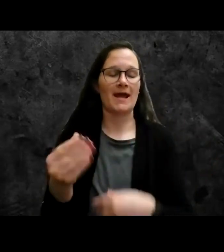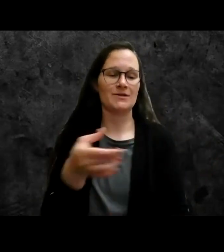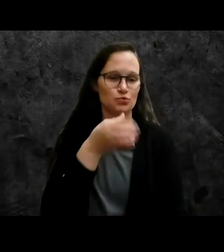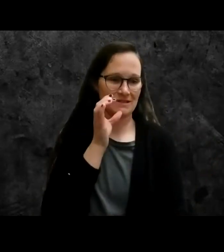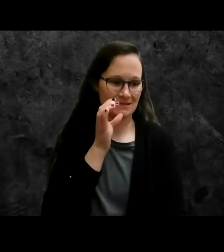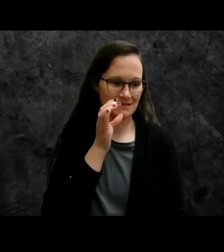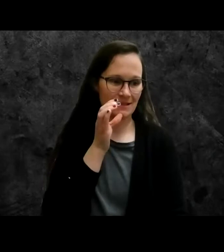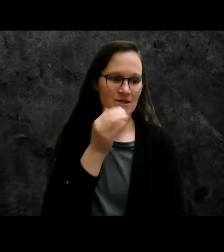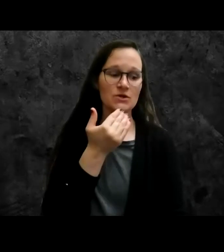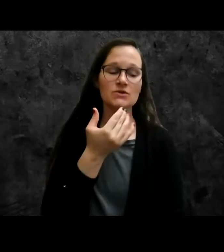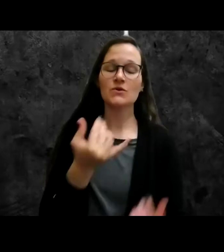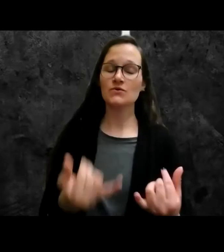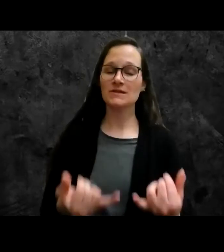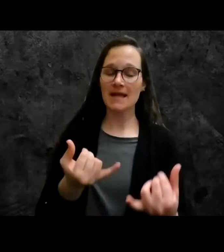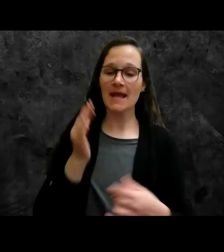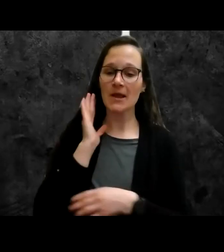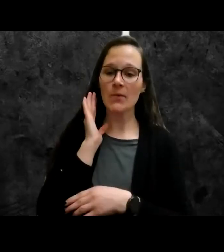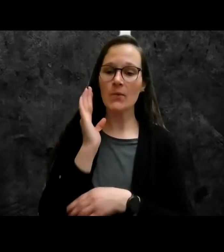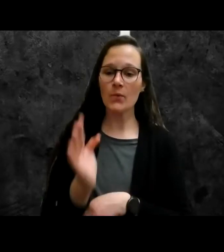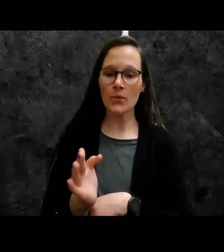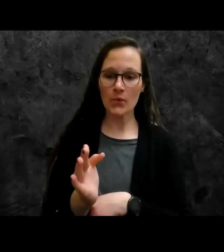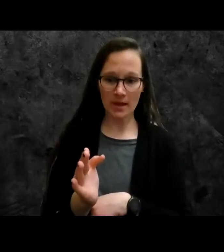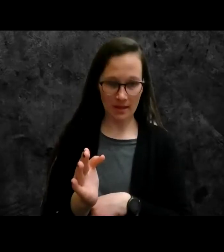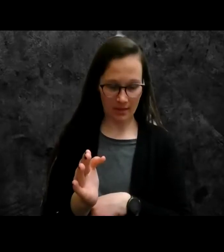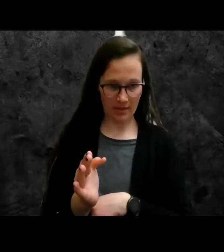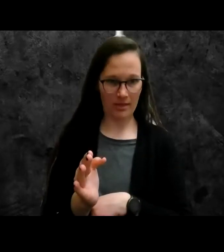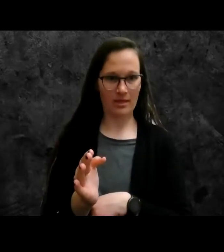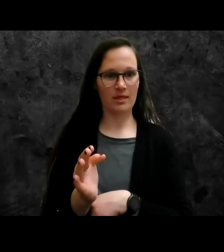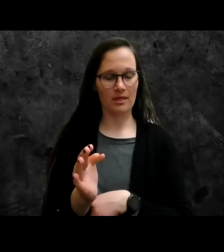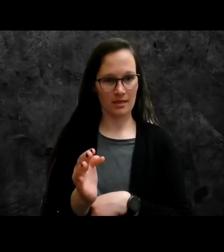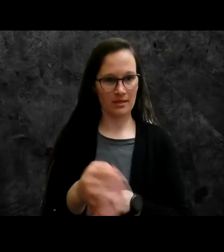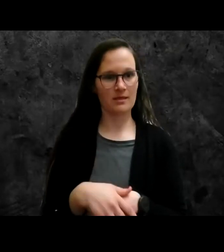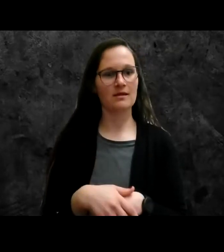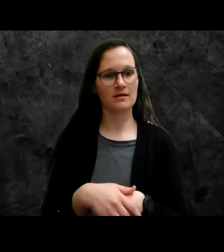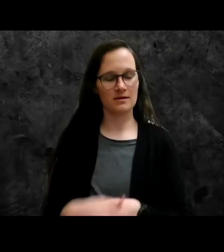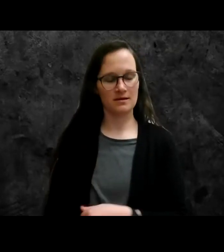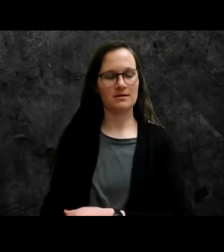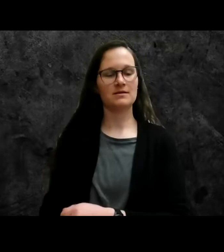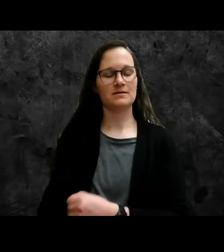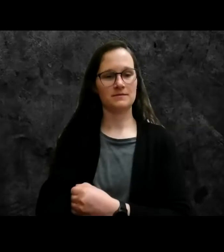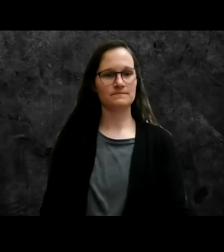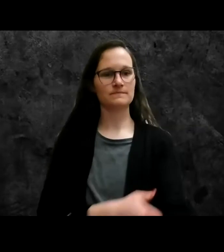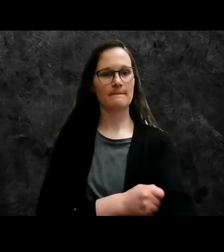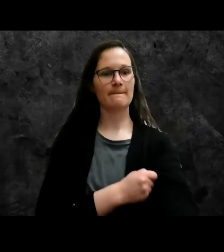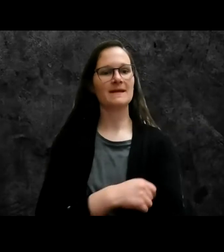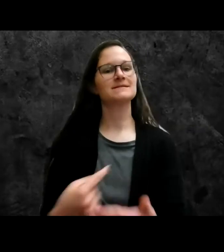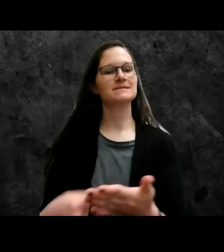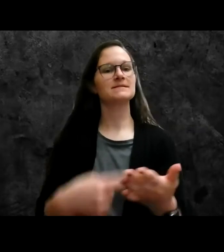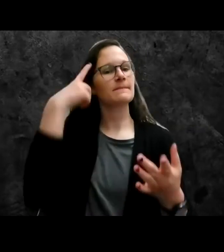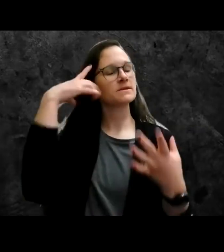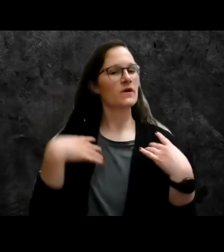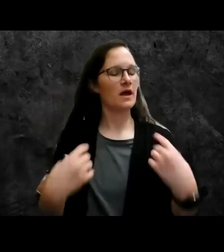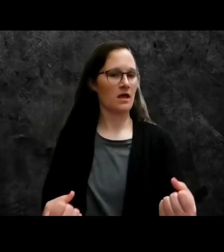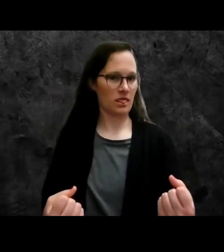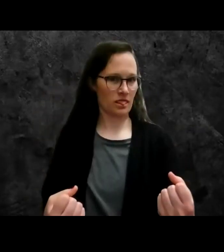Today, he's going to share insights from his recent research concerning the pandemic and facets of youth behavior related to mental health and well-being. With